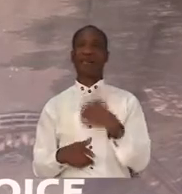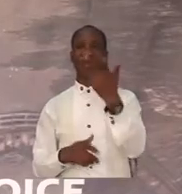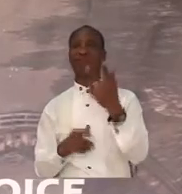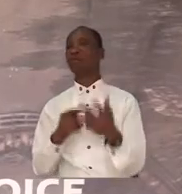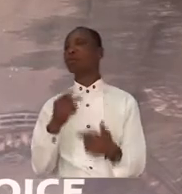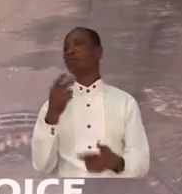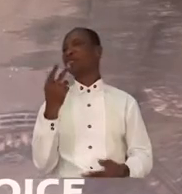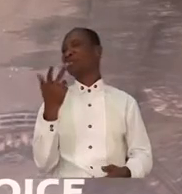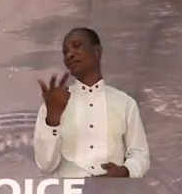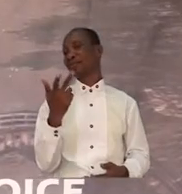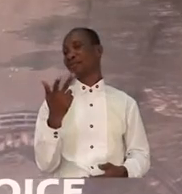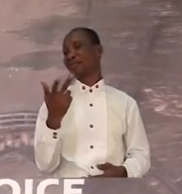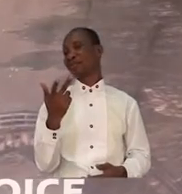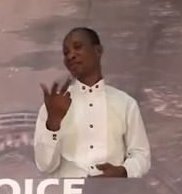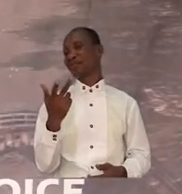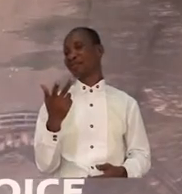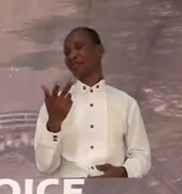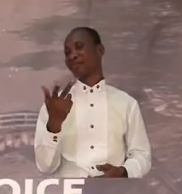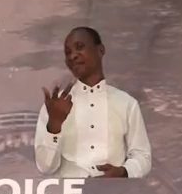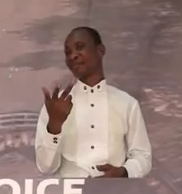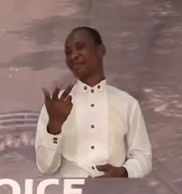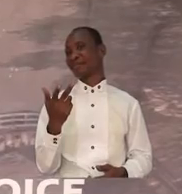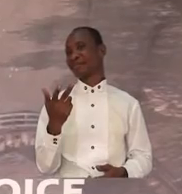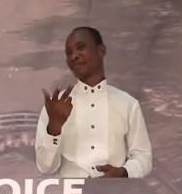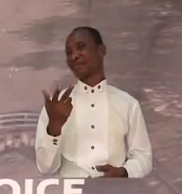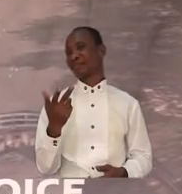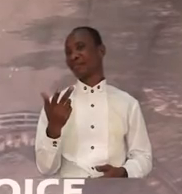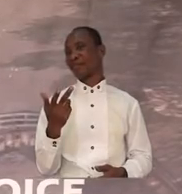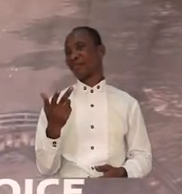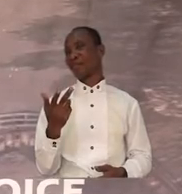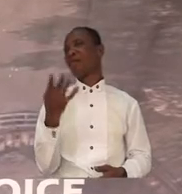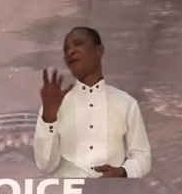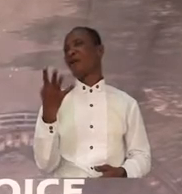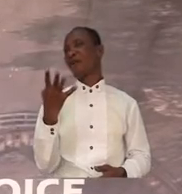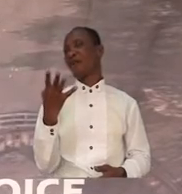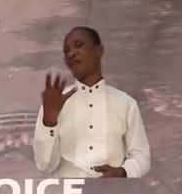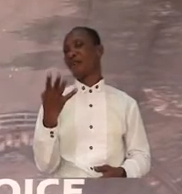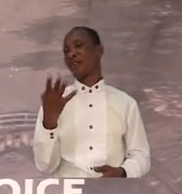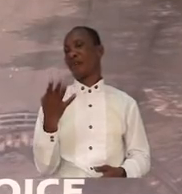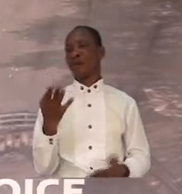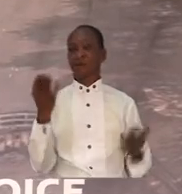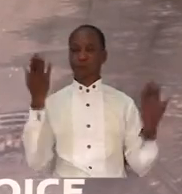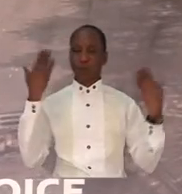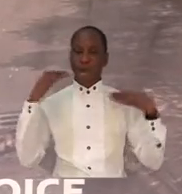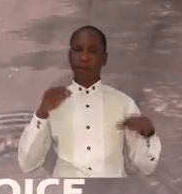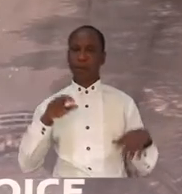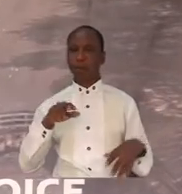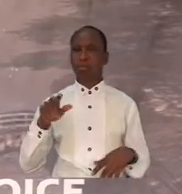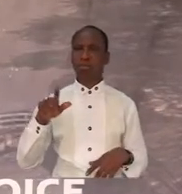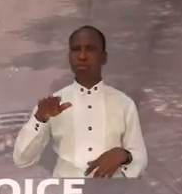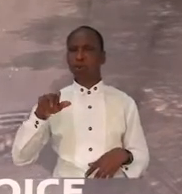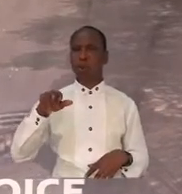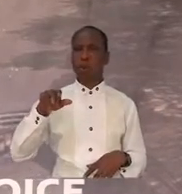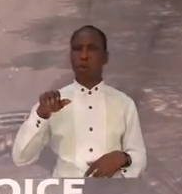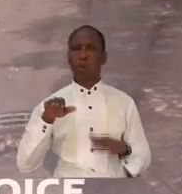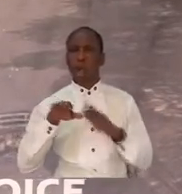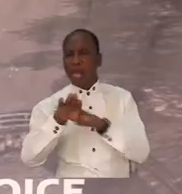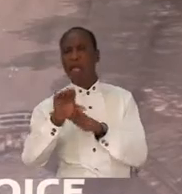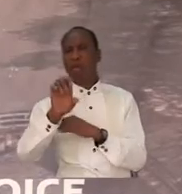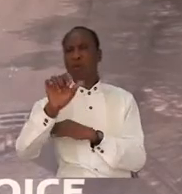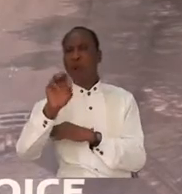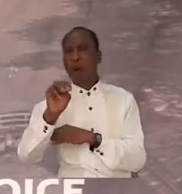ni Gomora kro no emu bi mu enti abofo eko bo wura akro yi mu omuhu kan